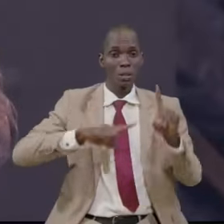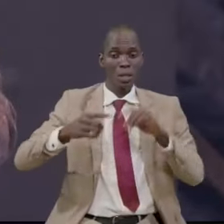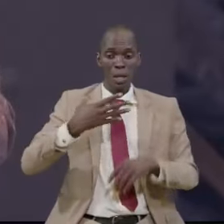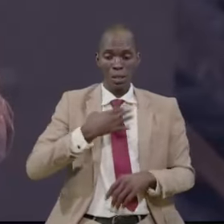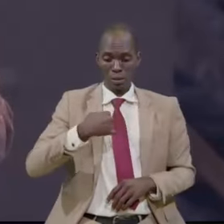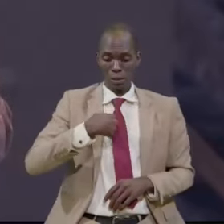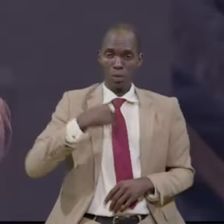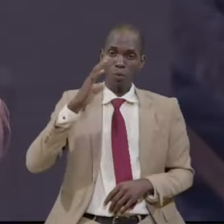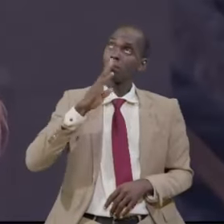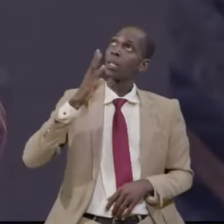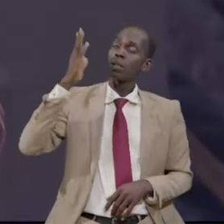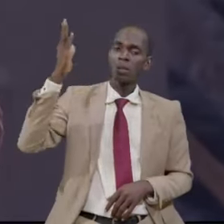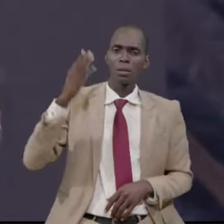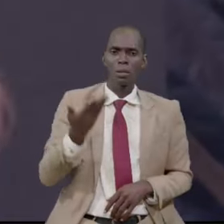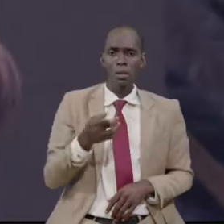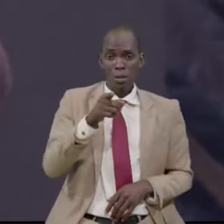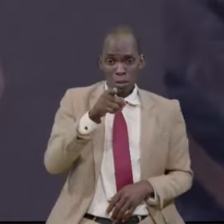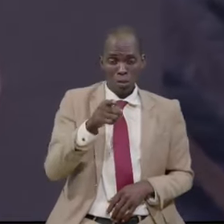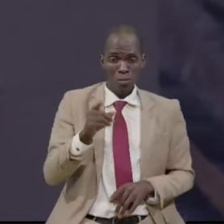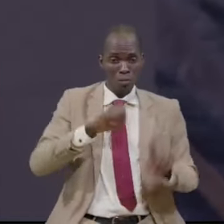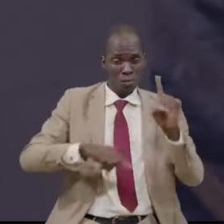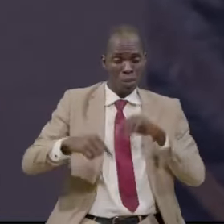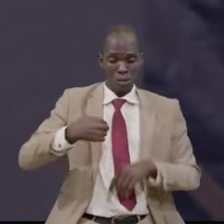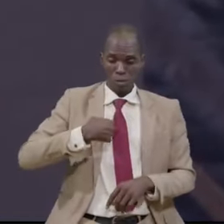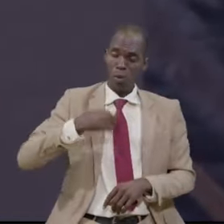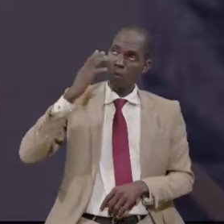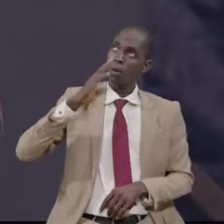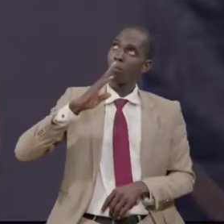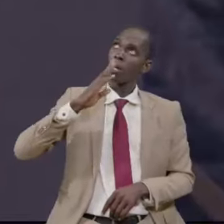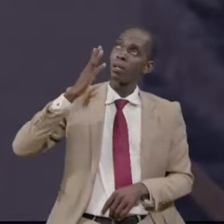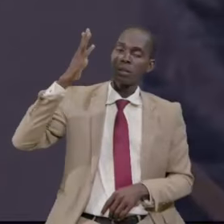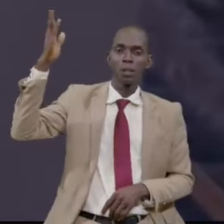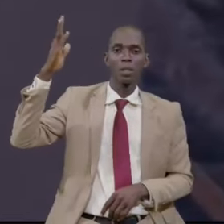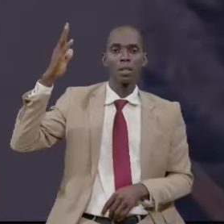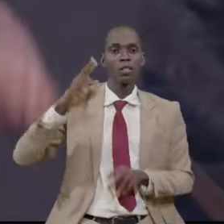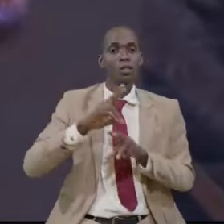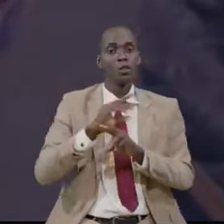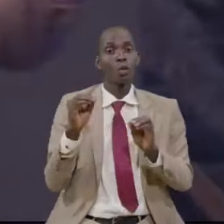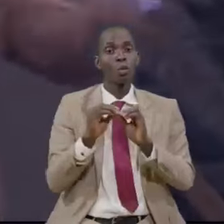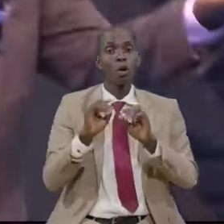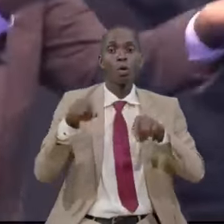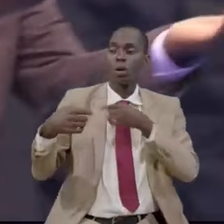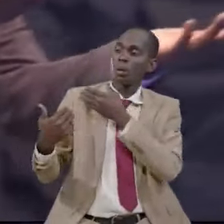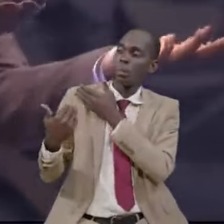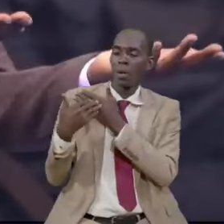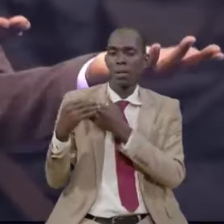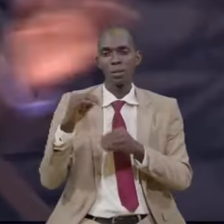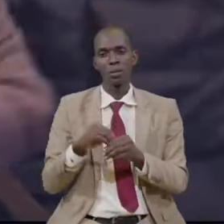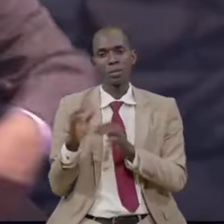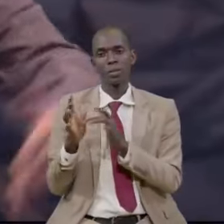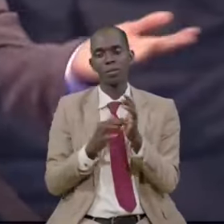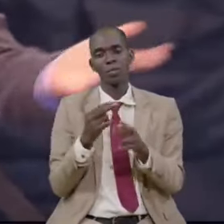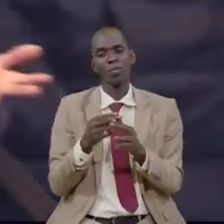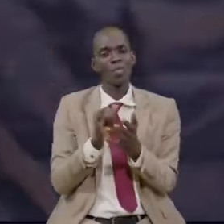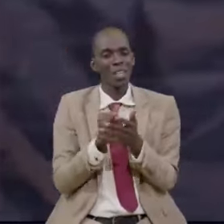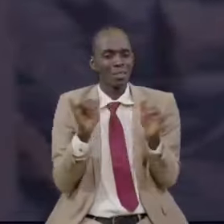there. I will be there. No turning back. No turning back. That's what happened to Enoch. He